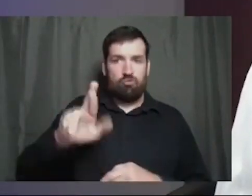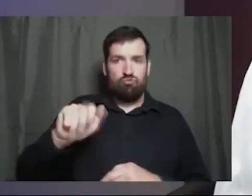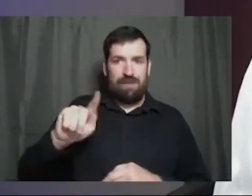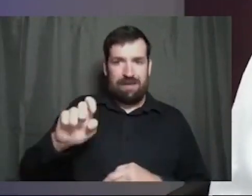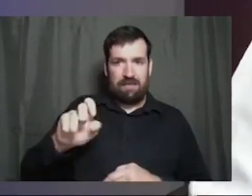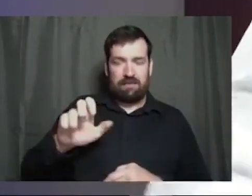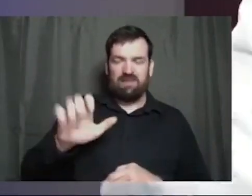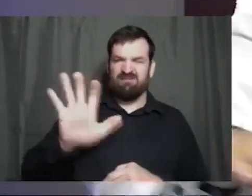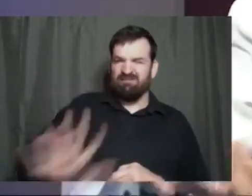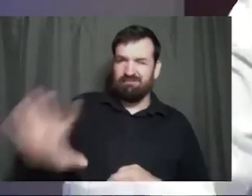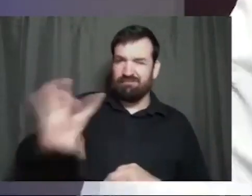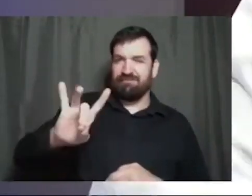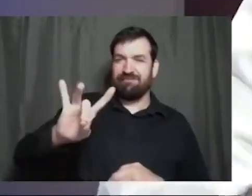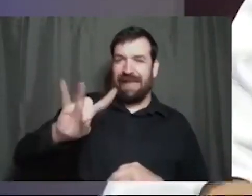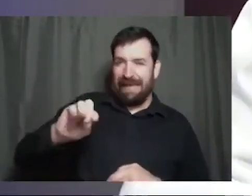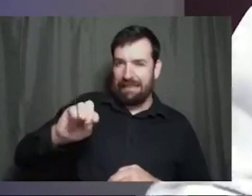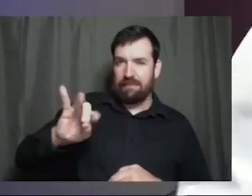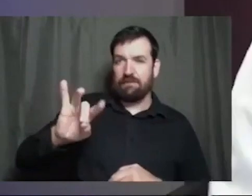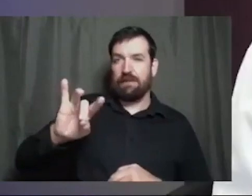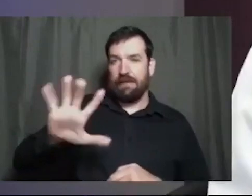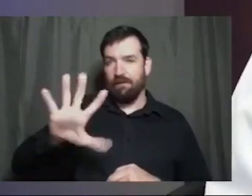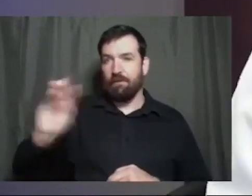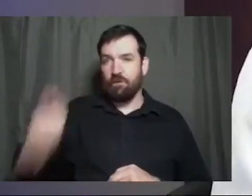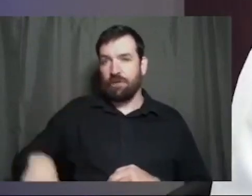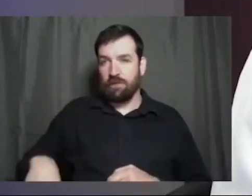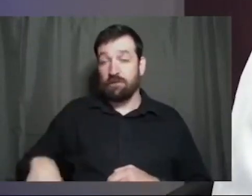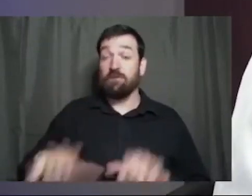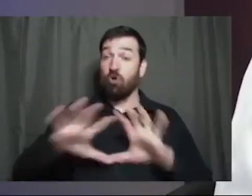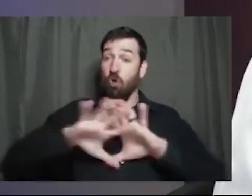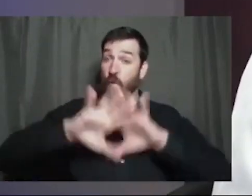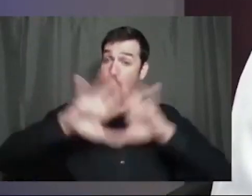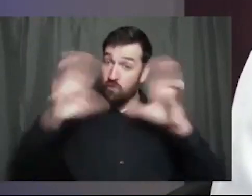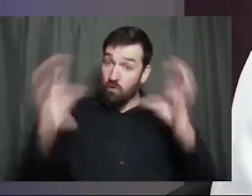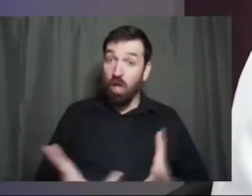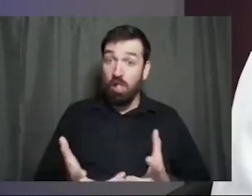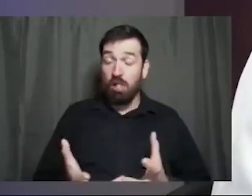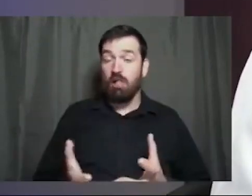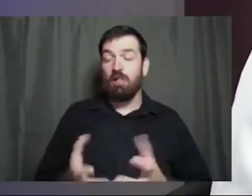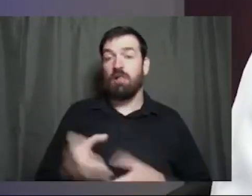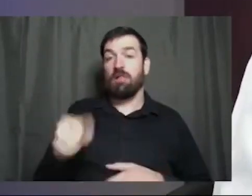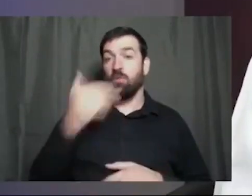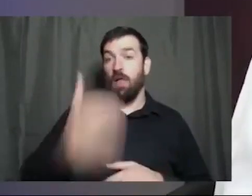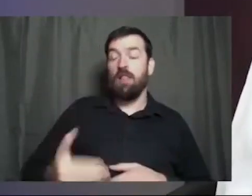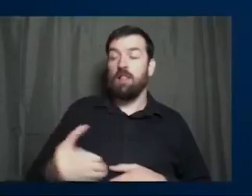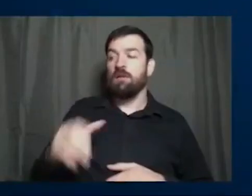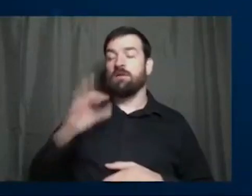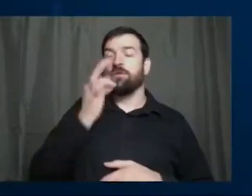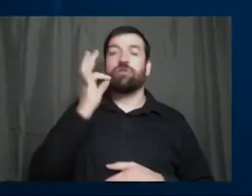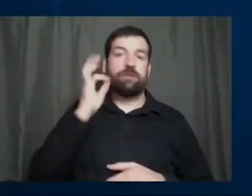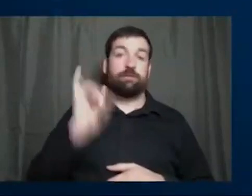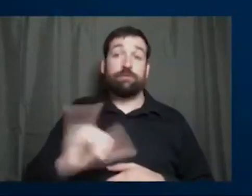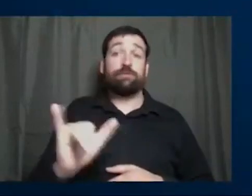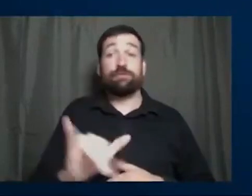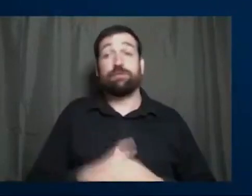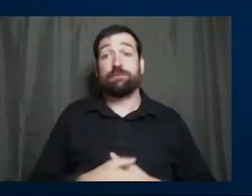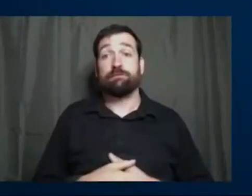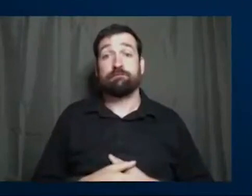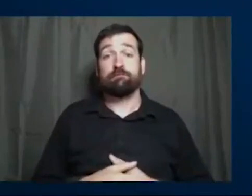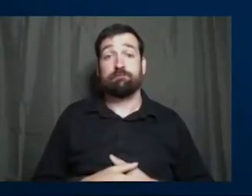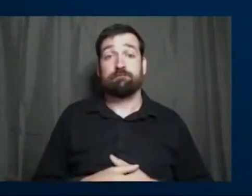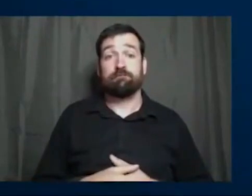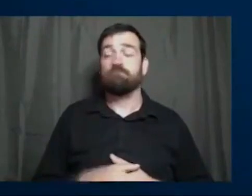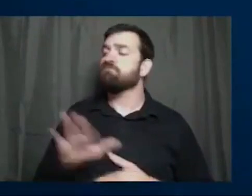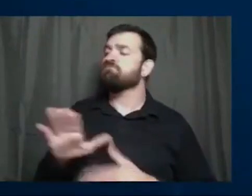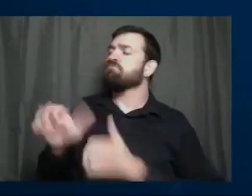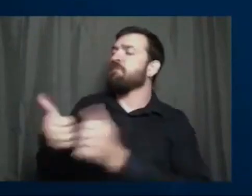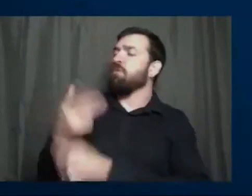So the league in general is doing a very good job, and the Chiefs organization certainly is too. And then her follow-up question